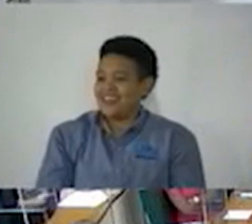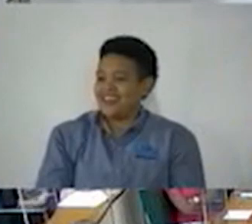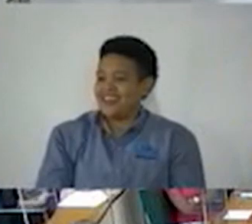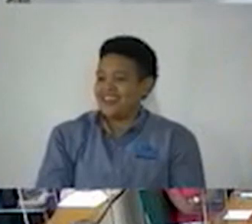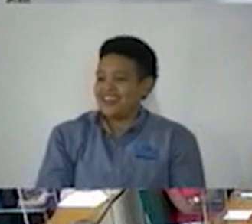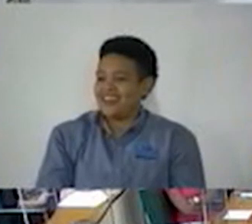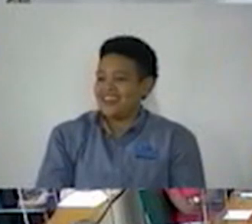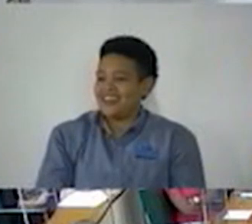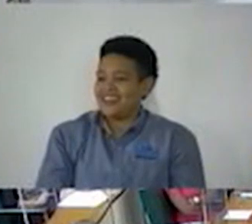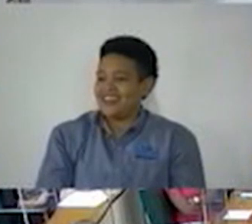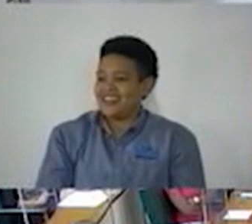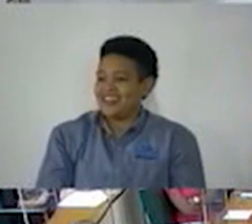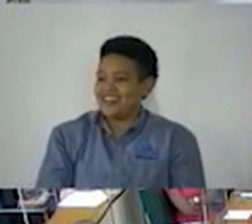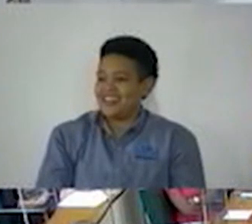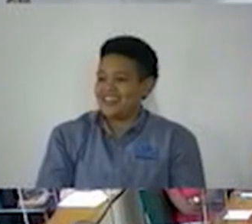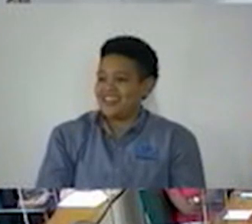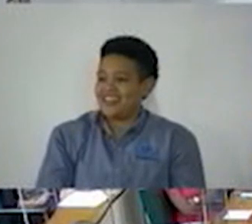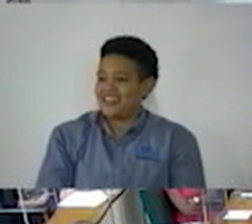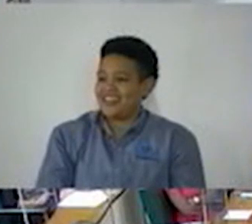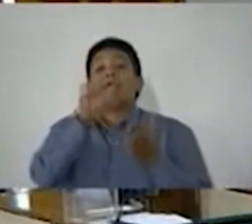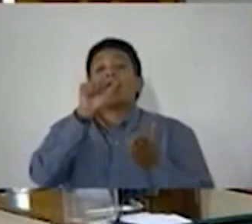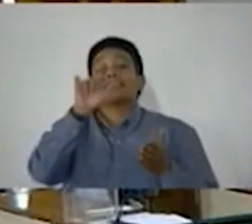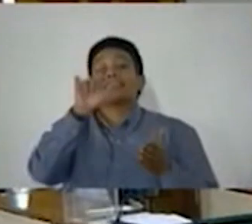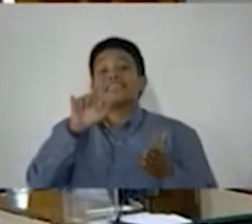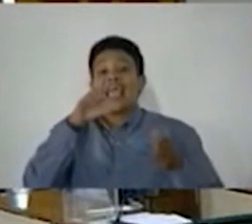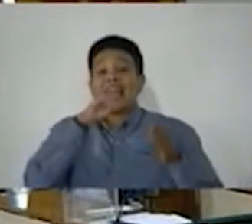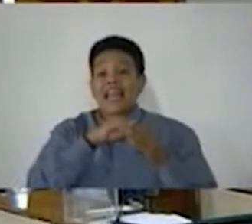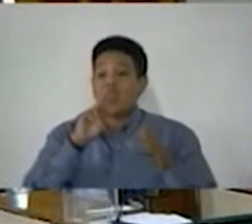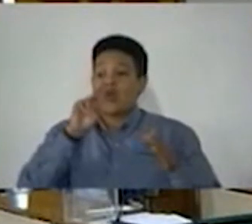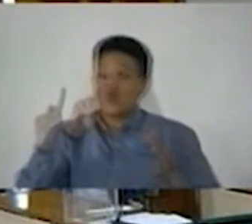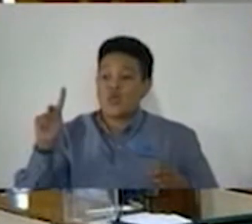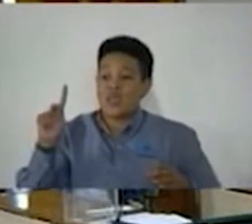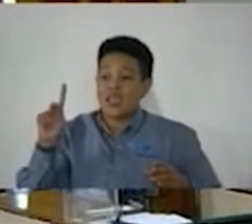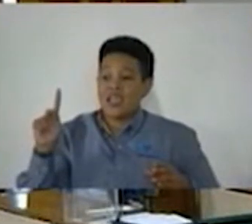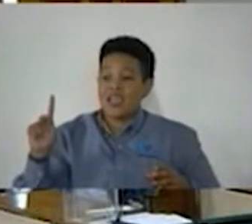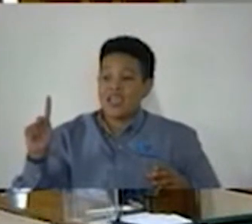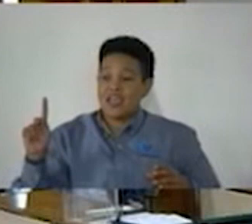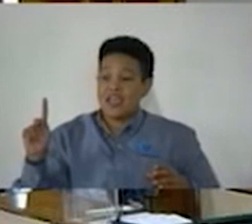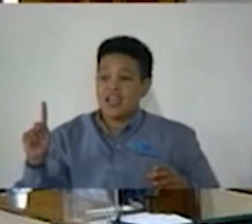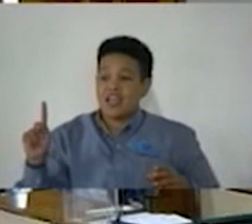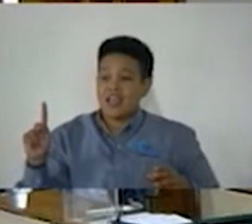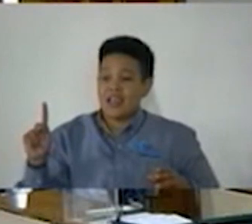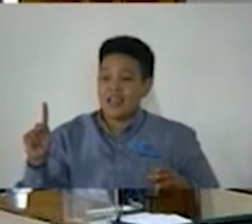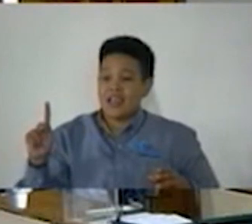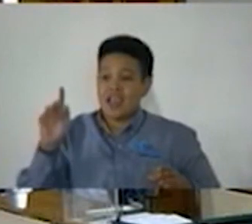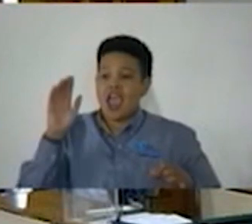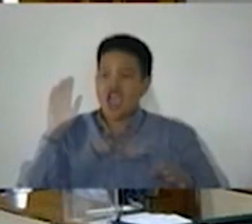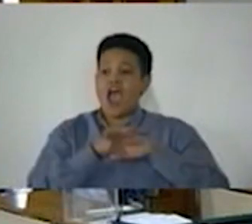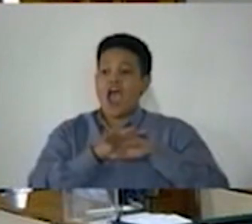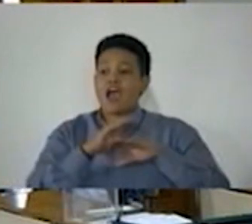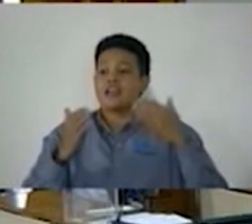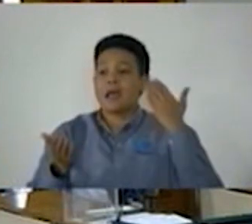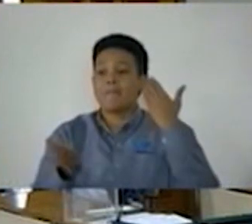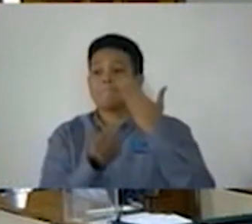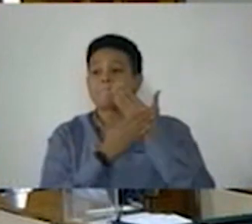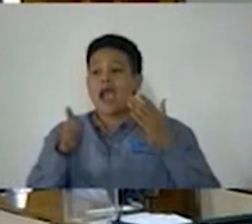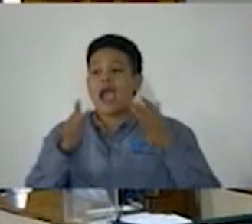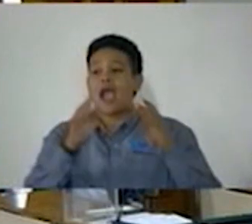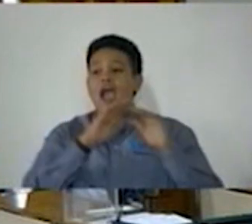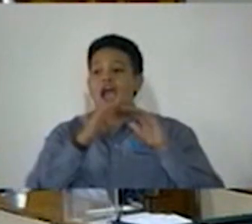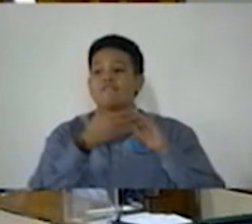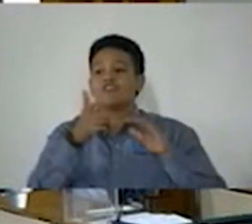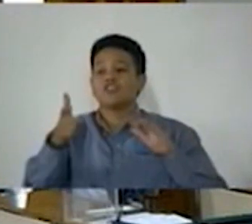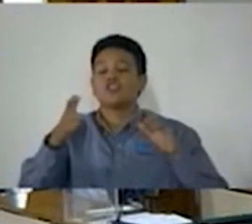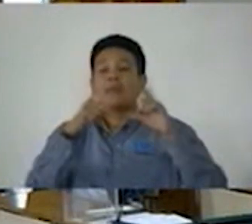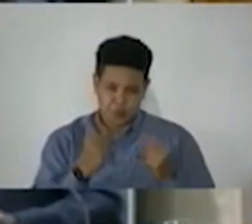of this year's national budget debate on March 8, Finance Minister Dr. Nigel Clark pledged to complete the long-awaited government